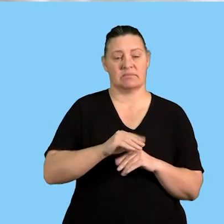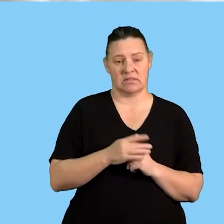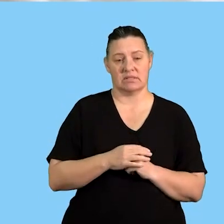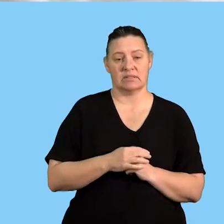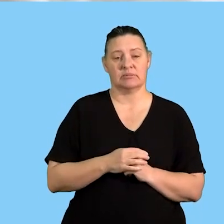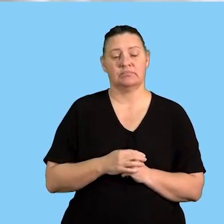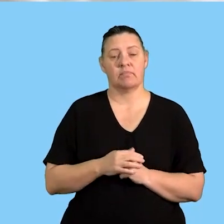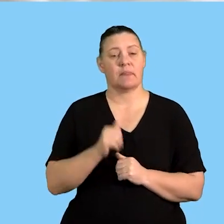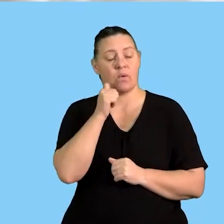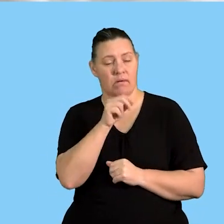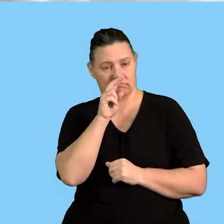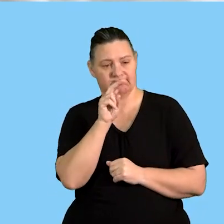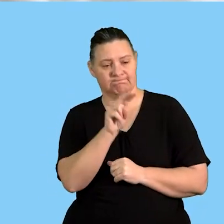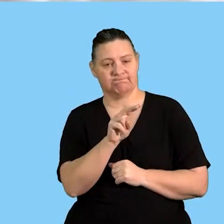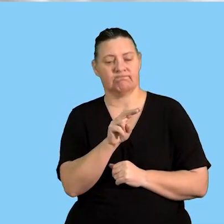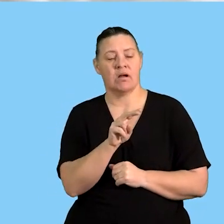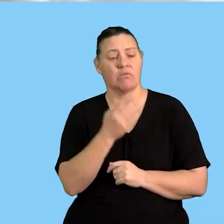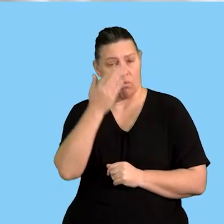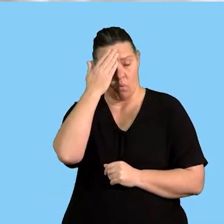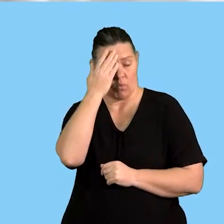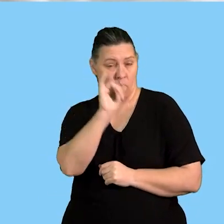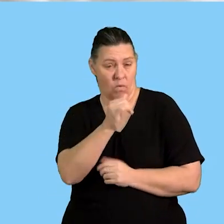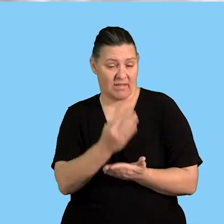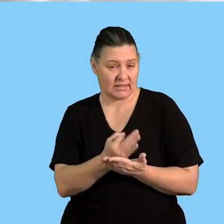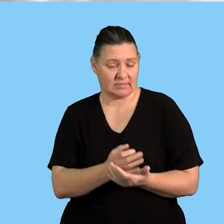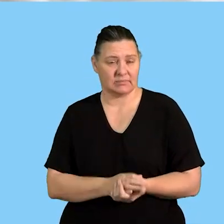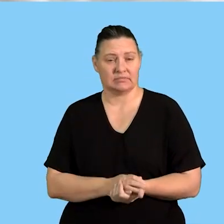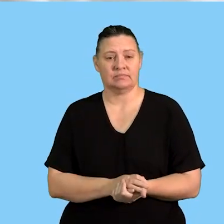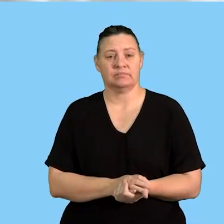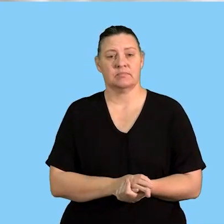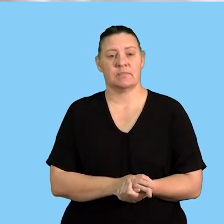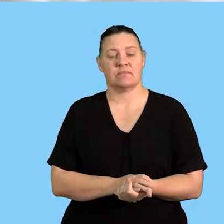as we said when we looked into our did you know fact. Then,